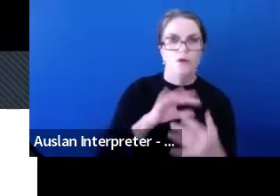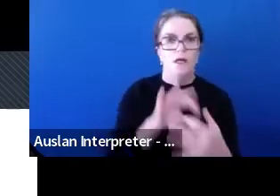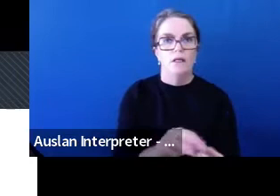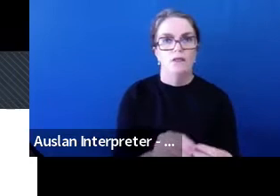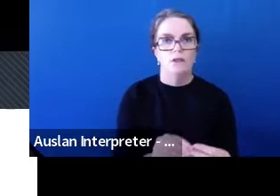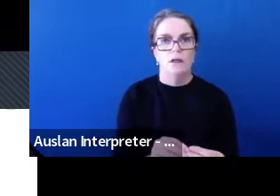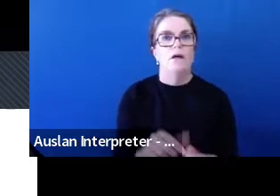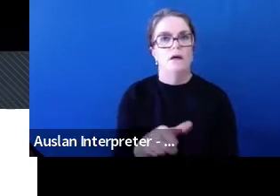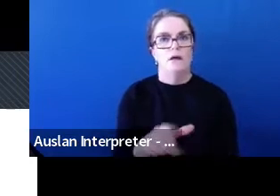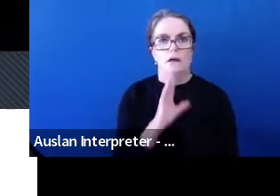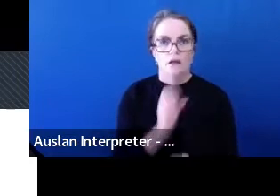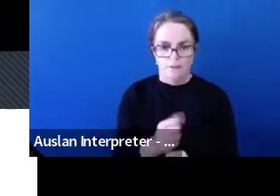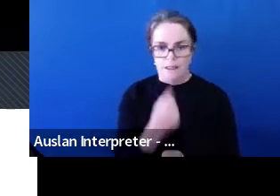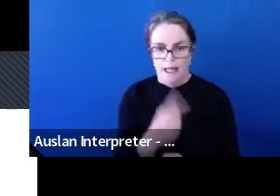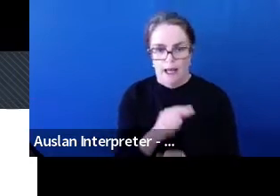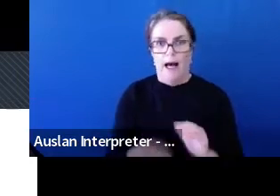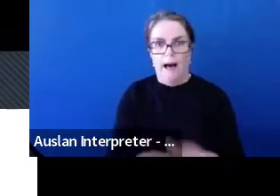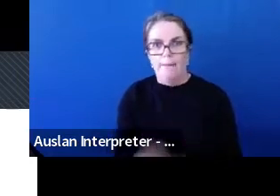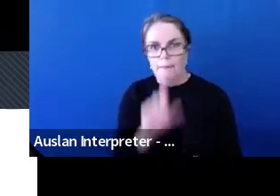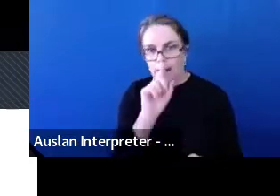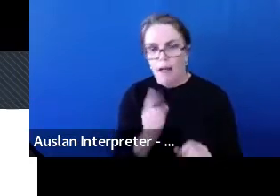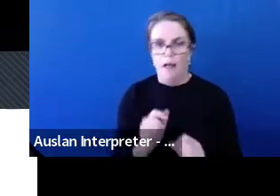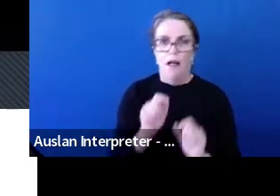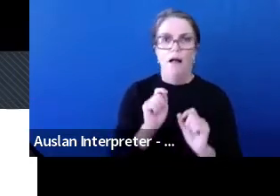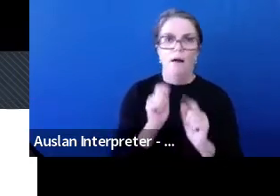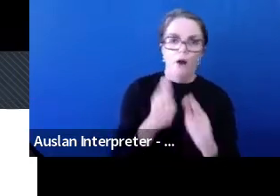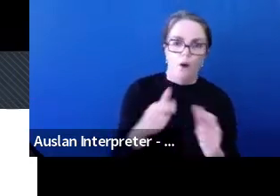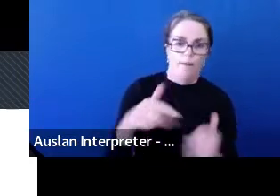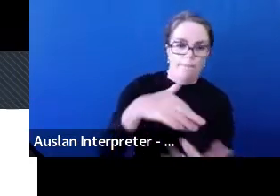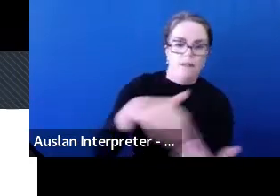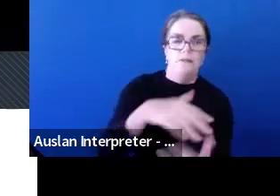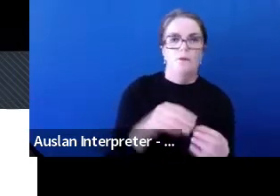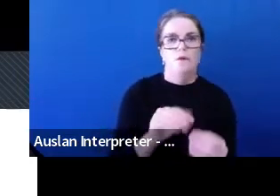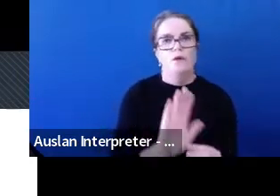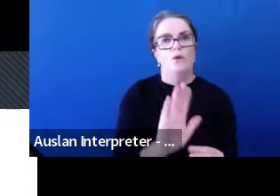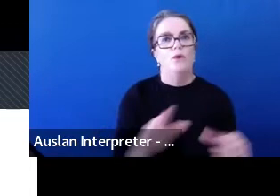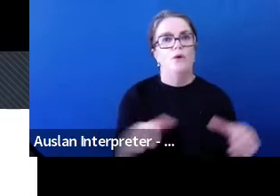can't go and mix with people, your peer groups.